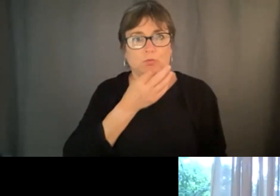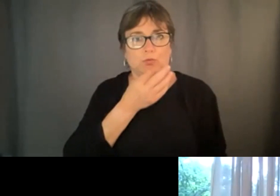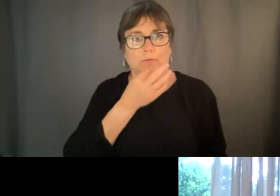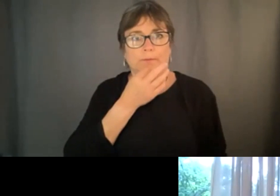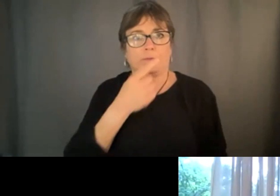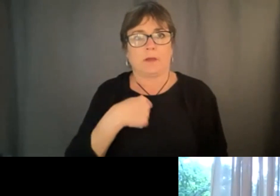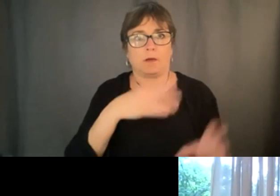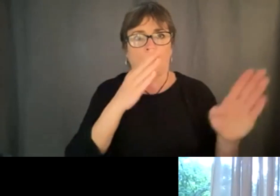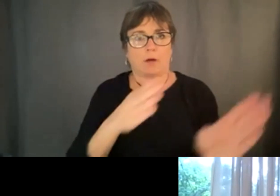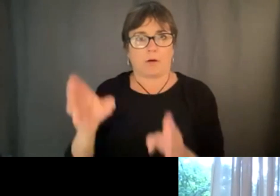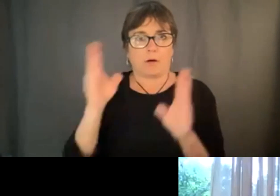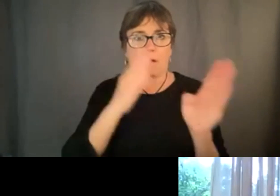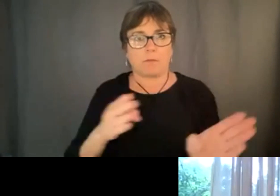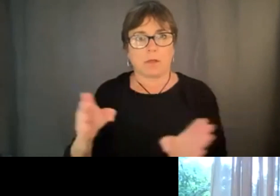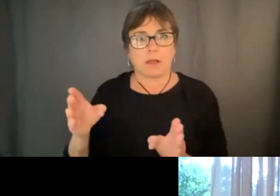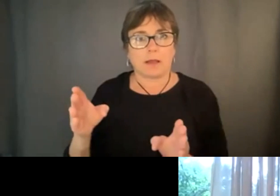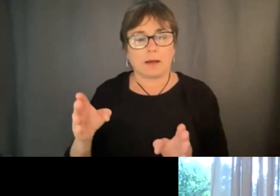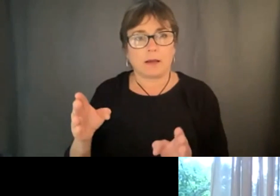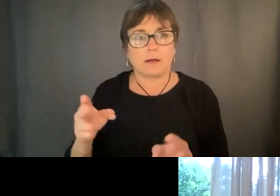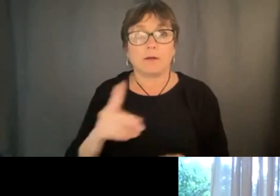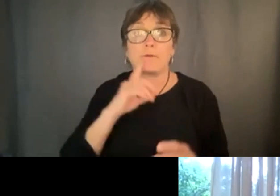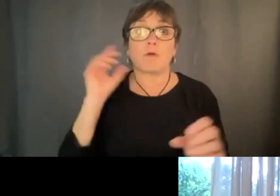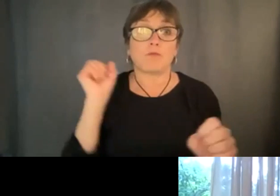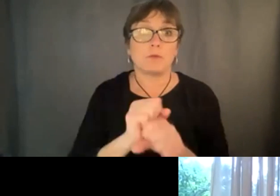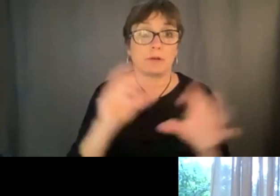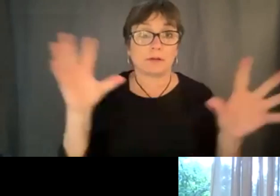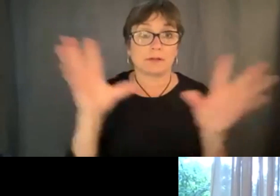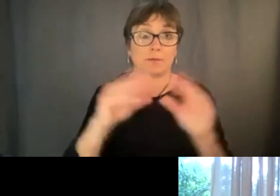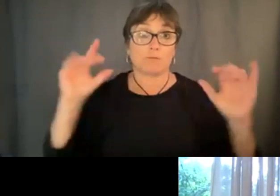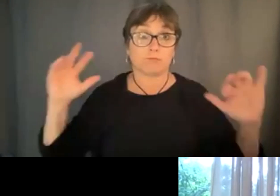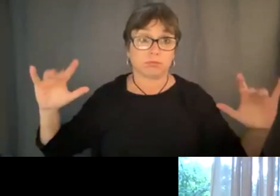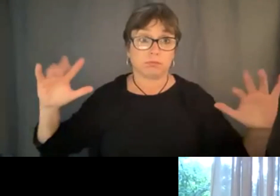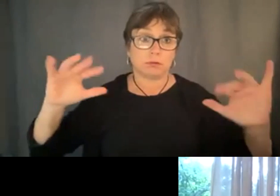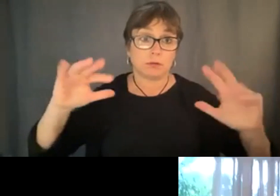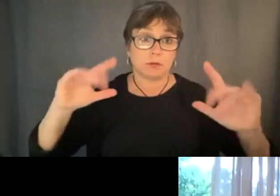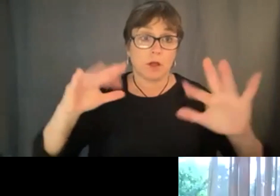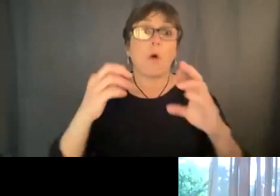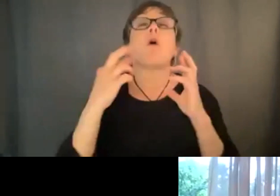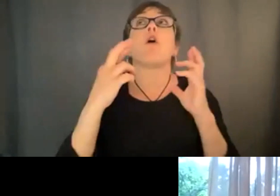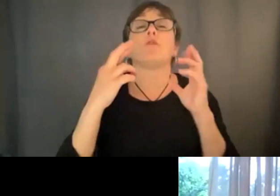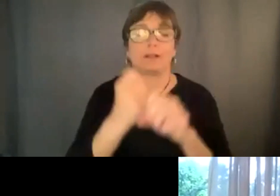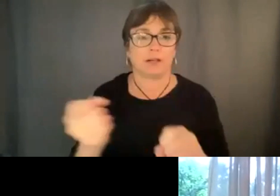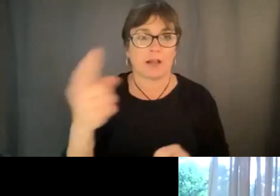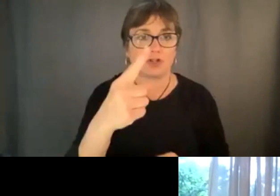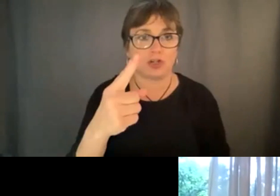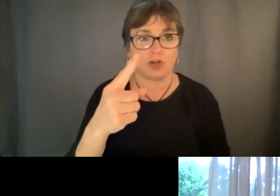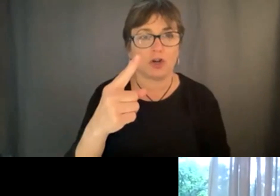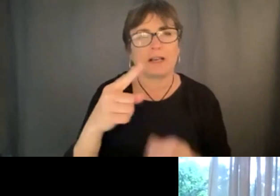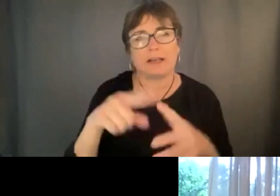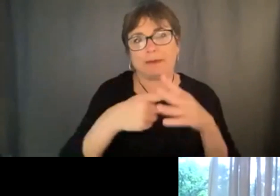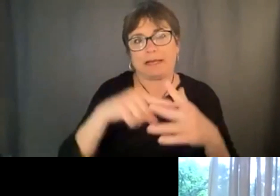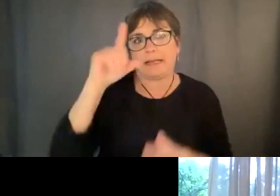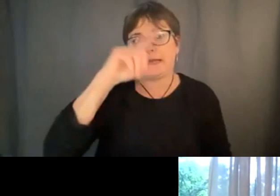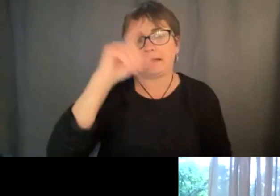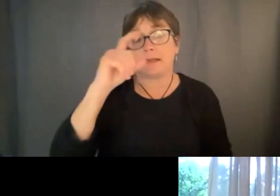having a real summit, hopefully next year, early summer, hopefully with young adults, which would be